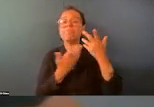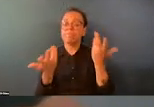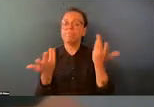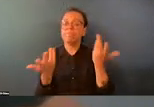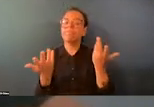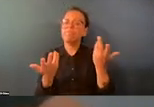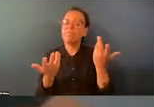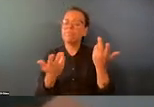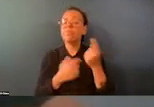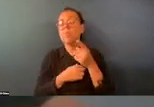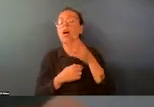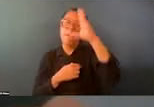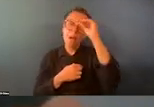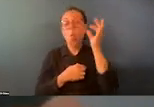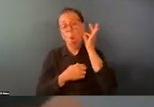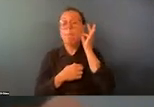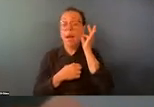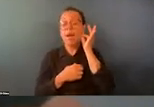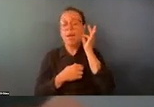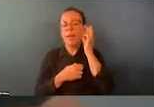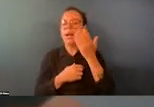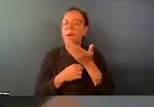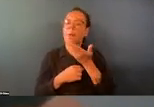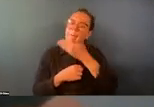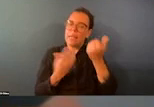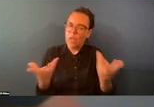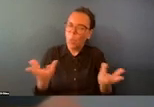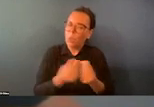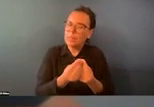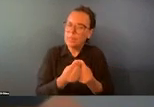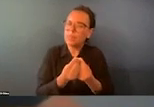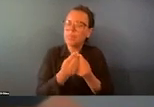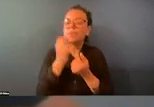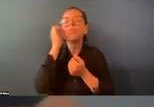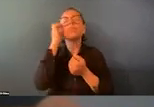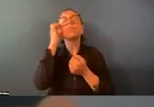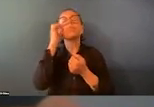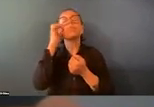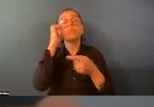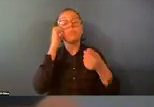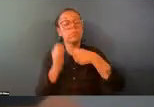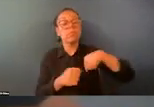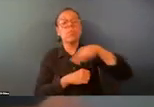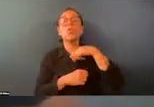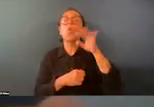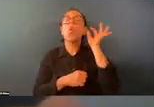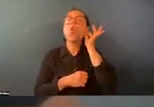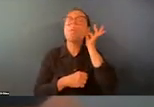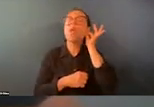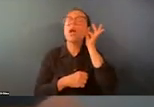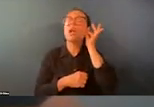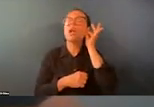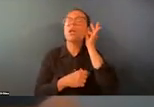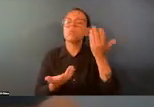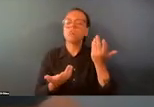Many countries have shared how they are integrating gender across different priority sectors within their national climate action plans, such as the